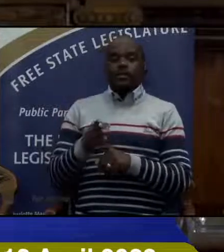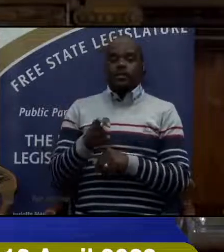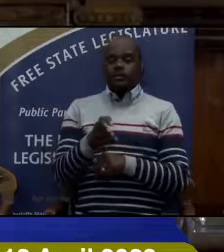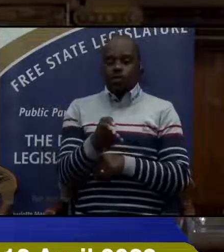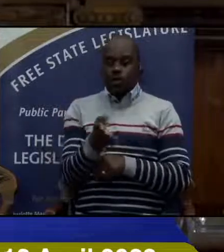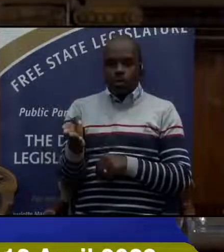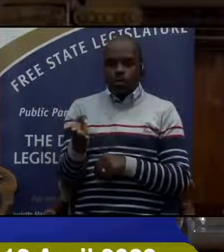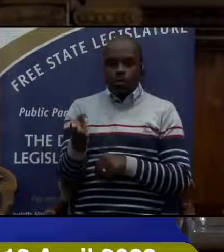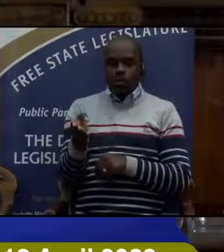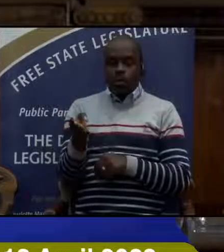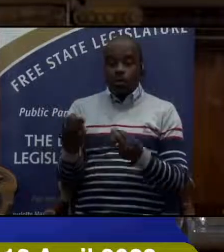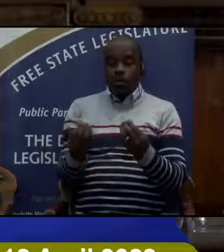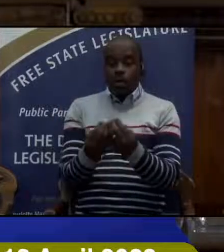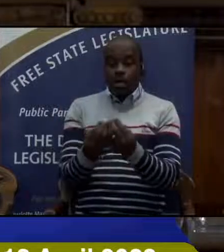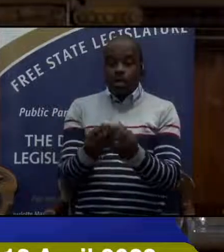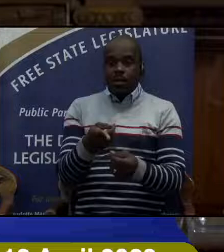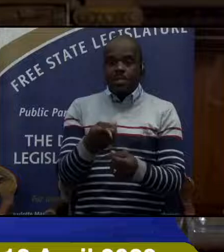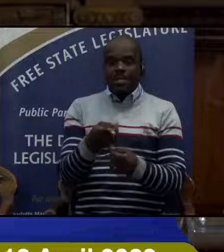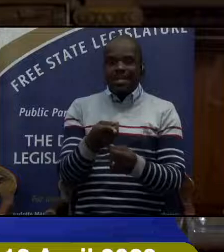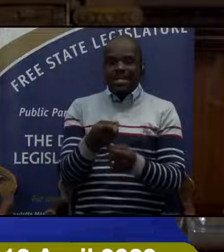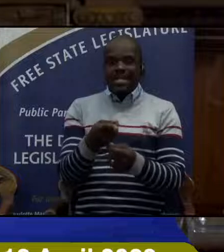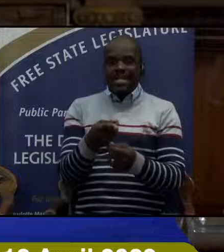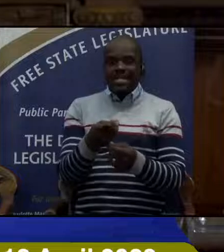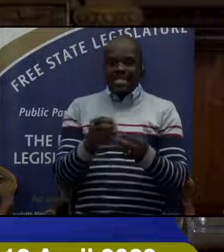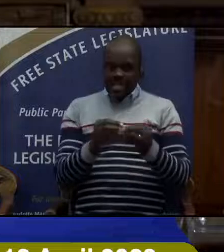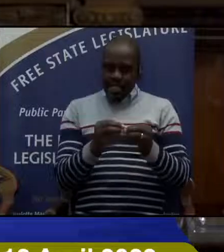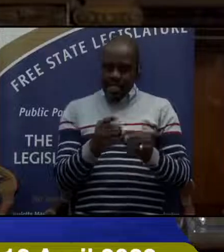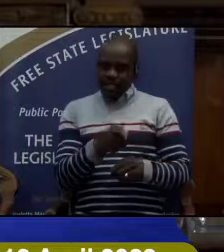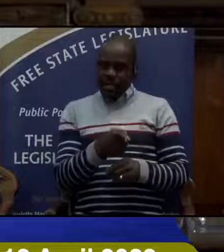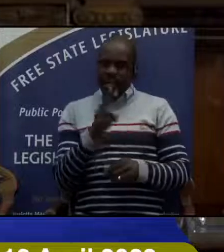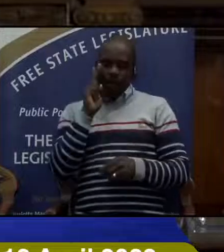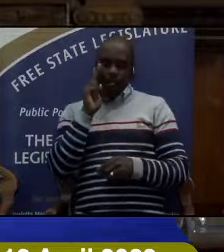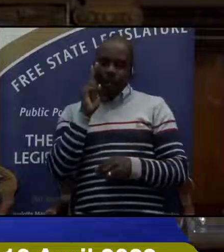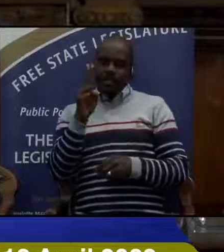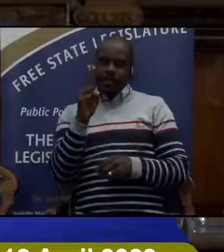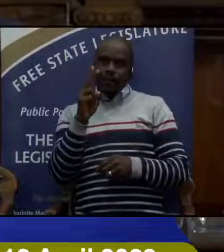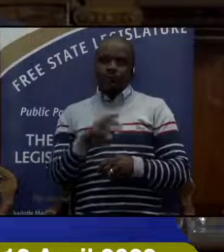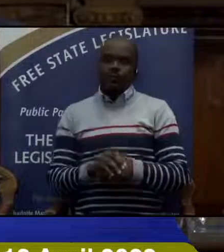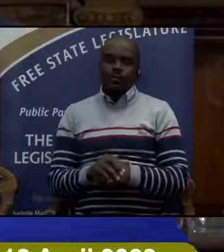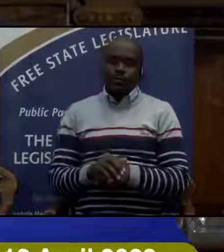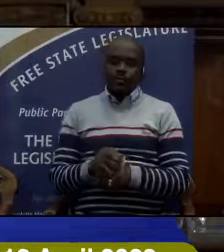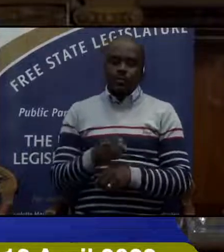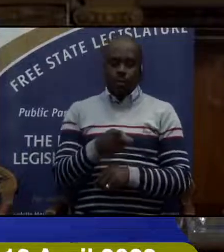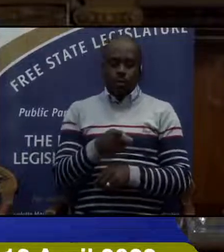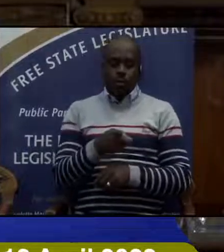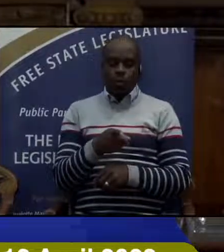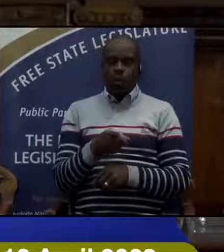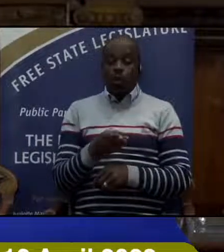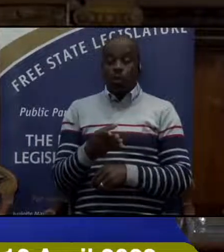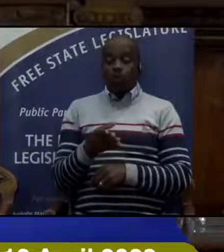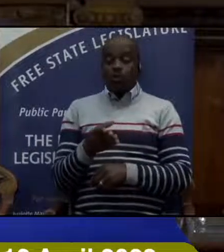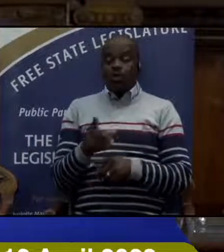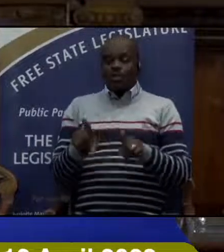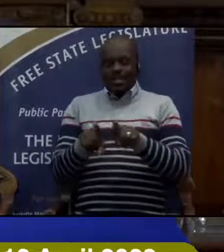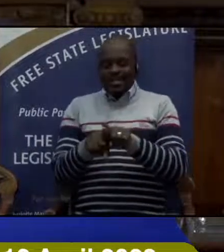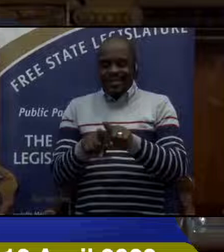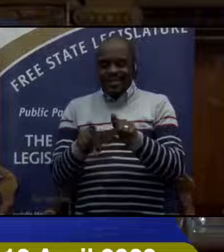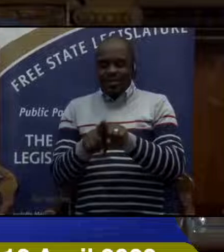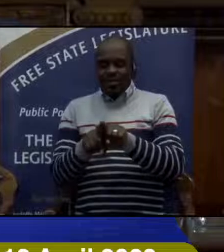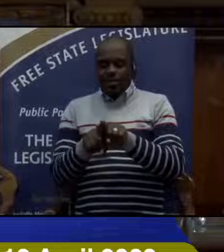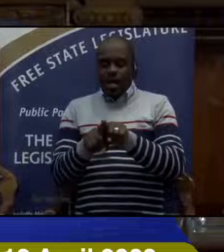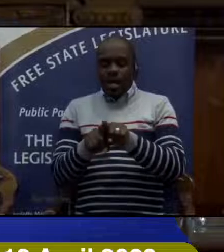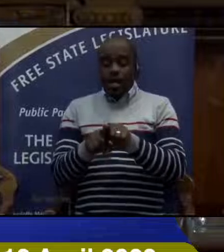that their qualifications are equivalent to the ones of the engineers here in the South Africa. The number of higher institutions in the